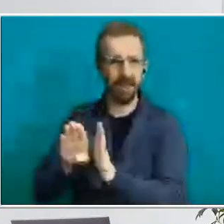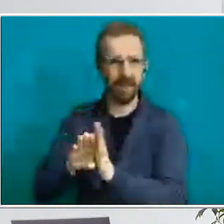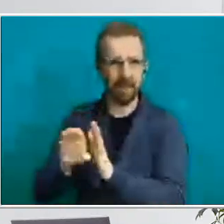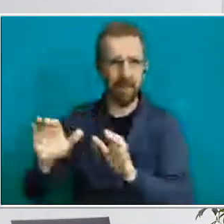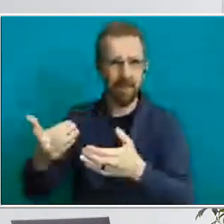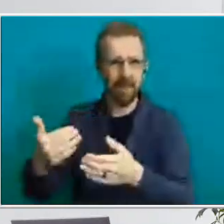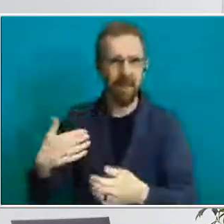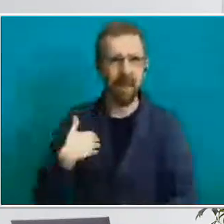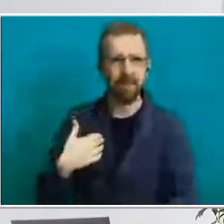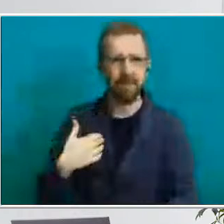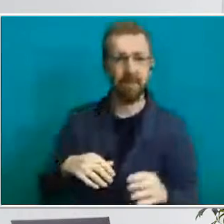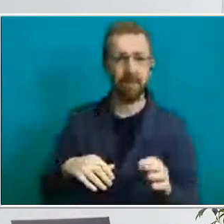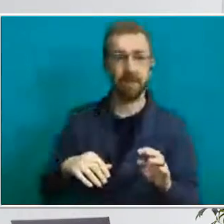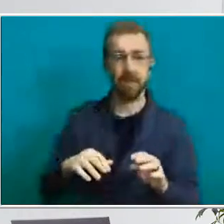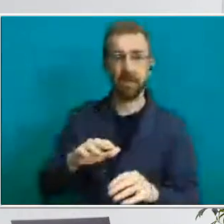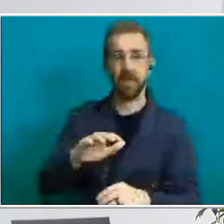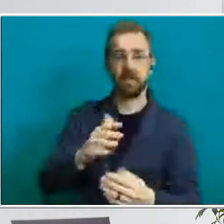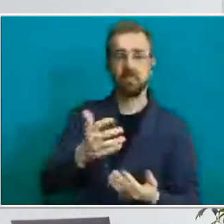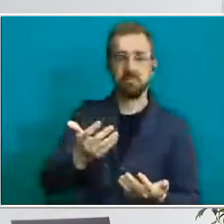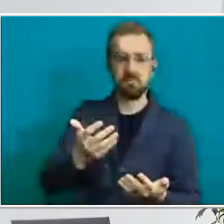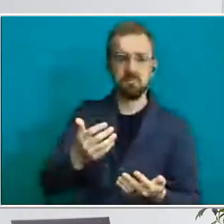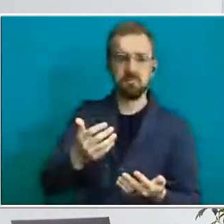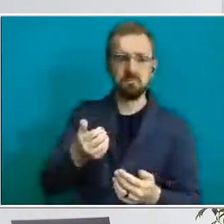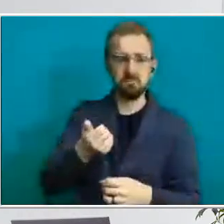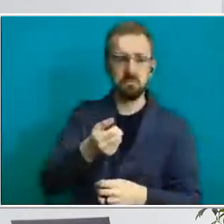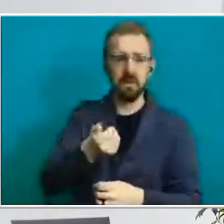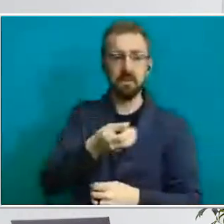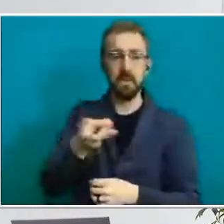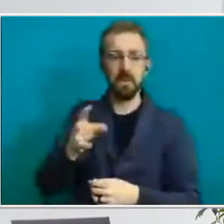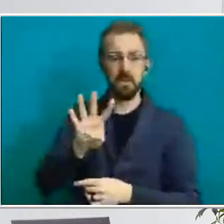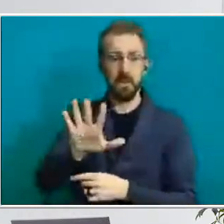them. So they do happen. It's not